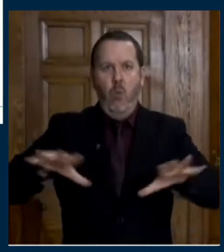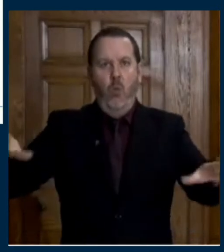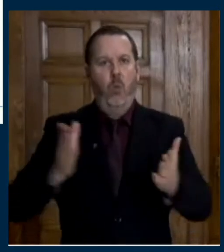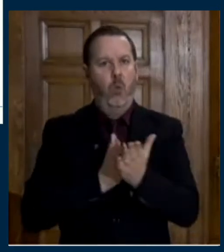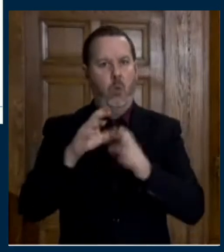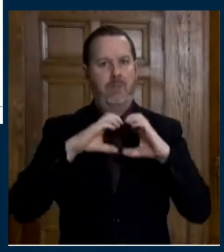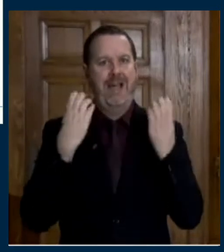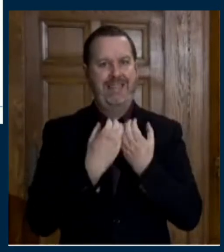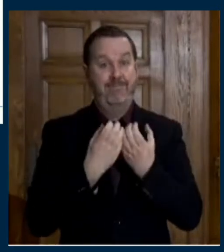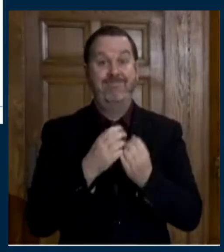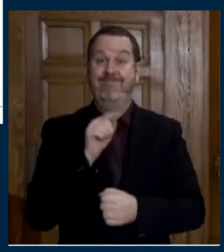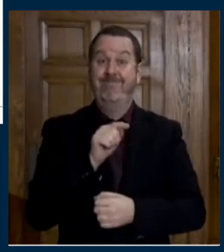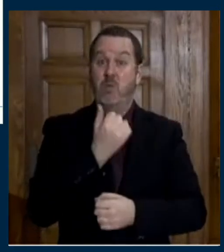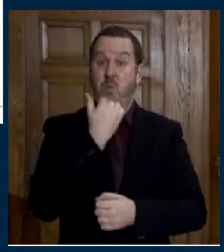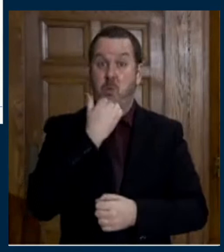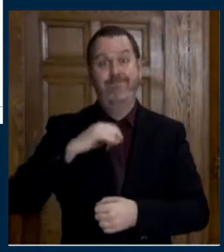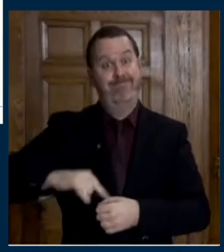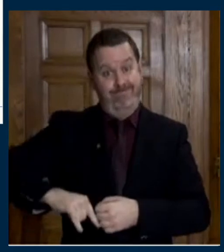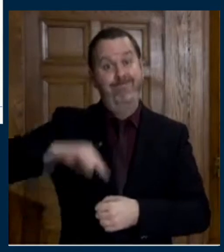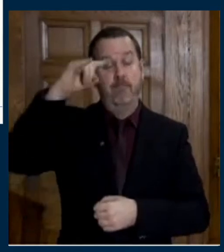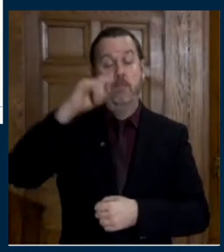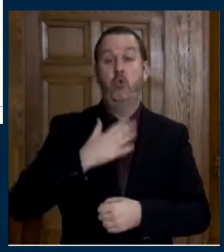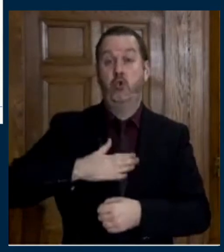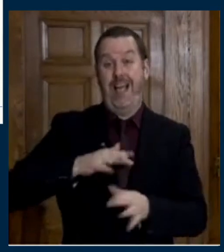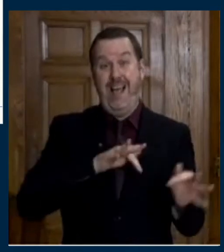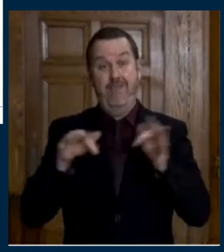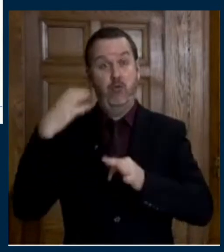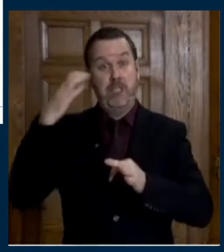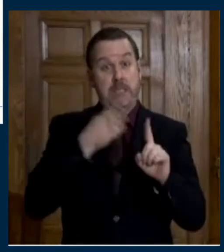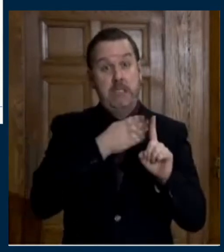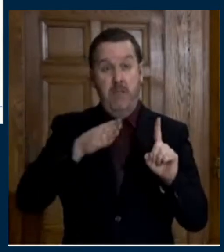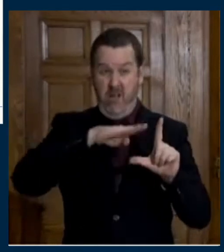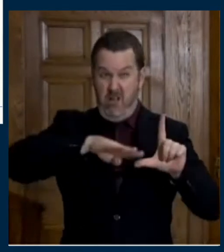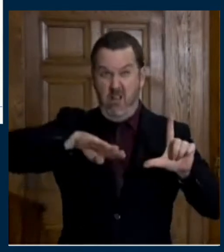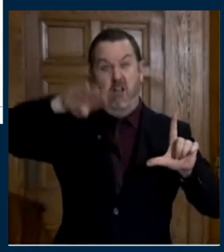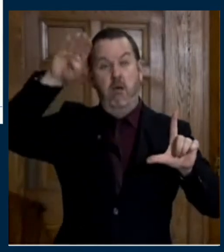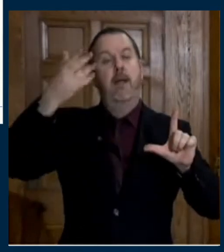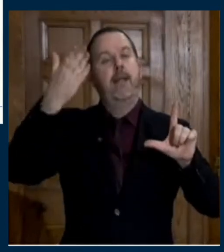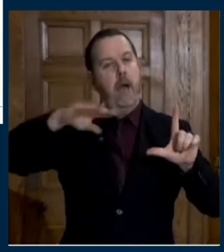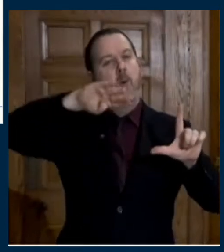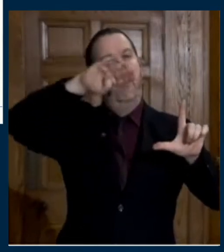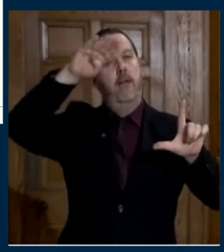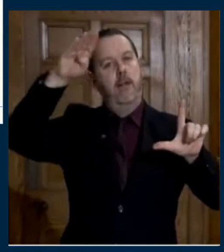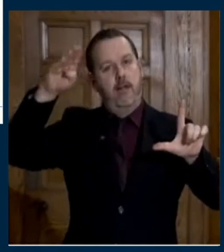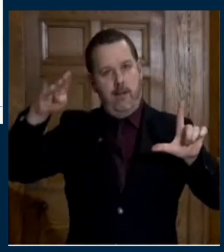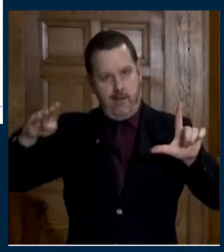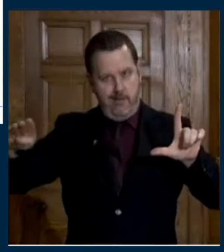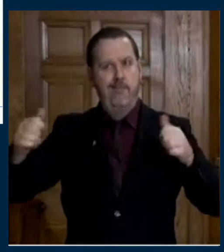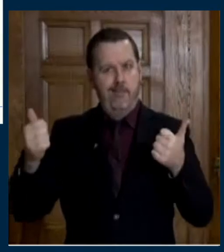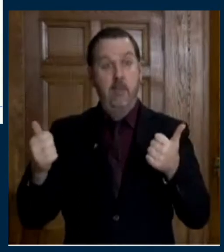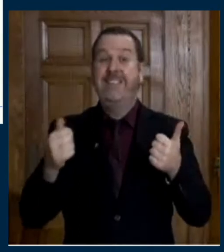it rose to very high levels shortly after Christmas, but now has begun to fall again, though still